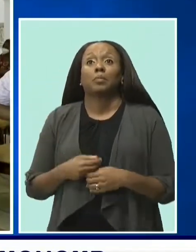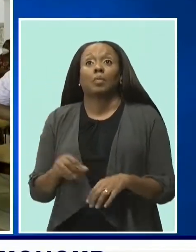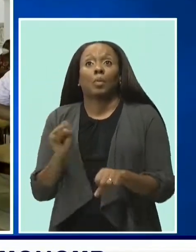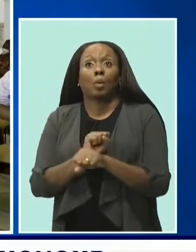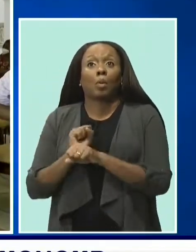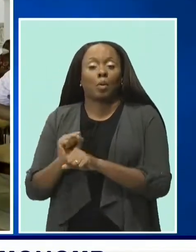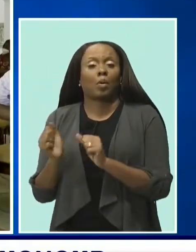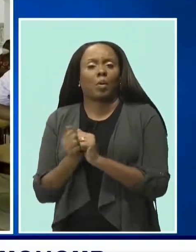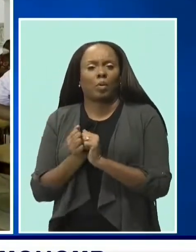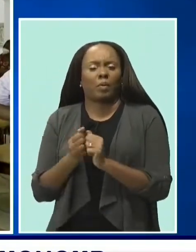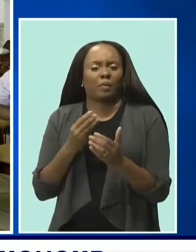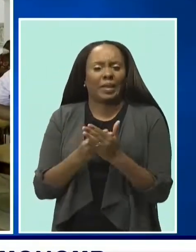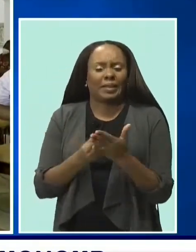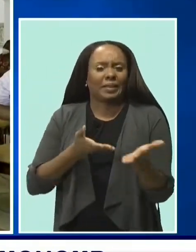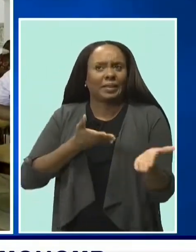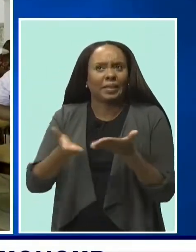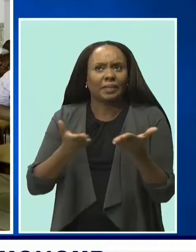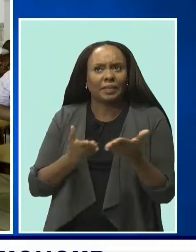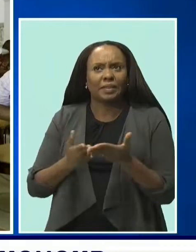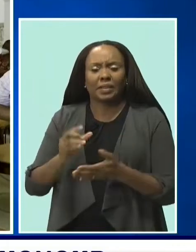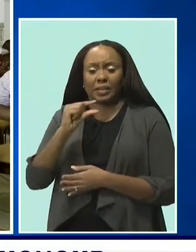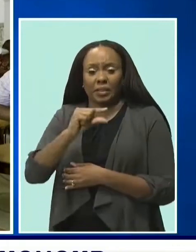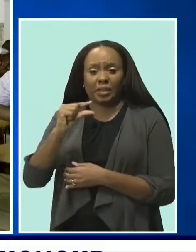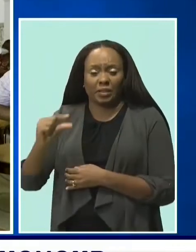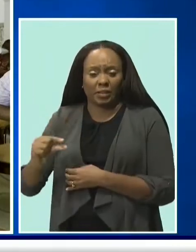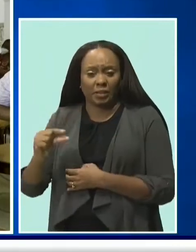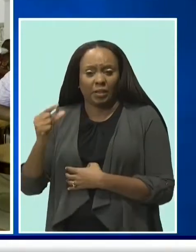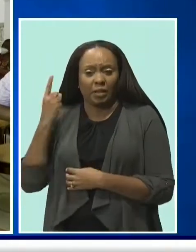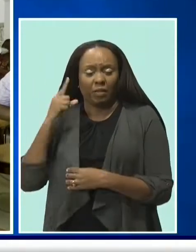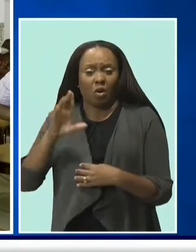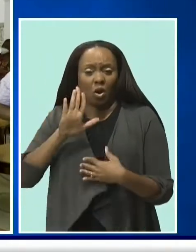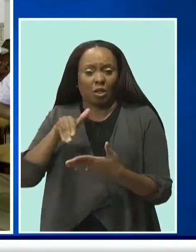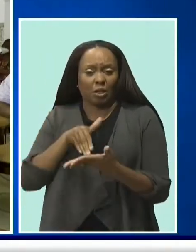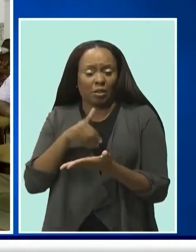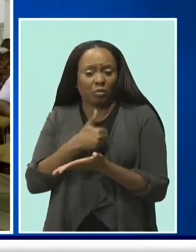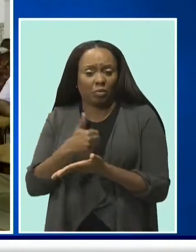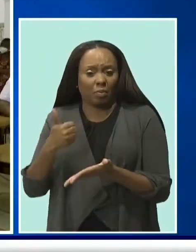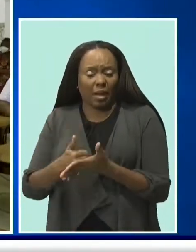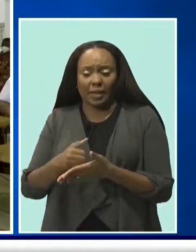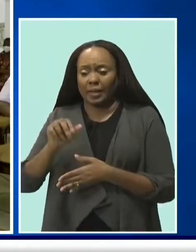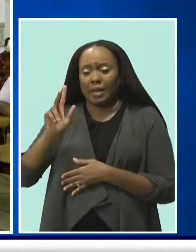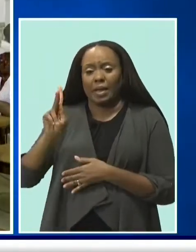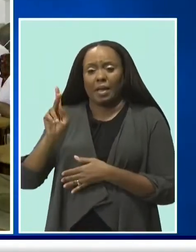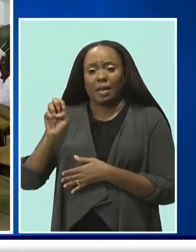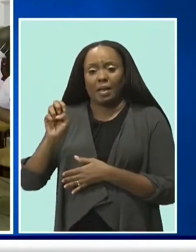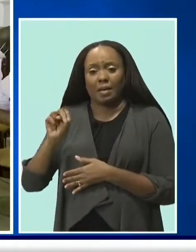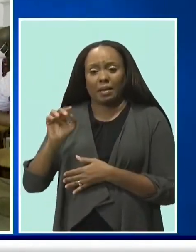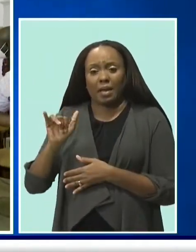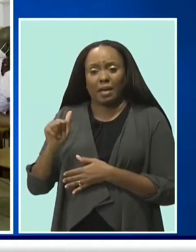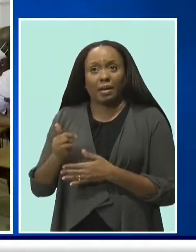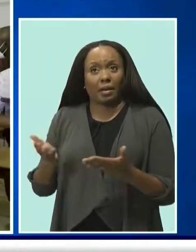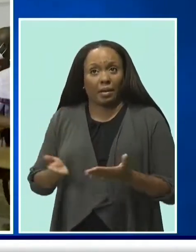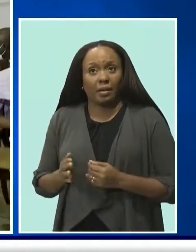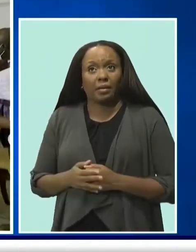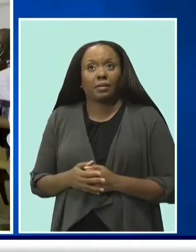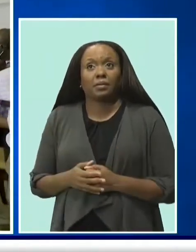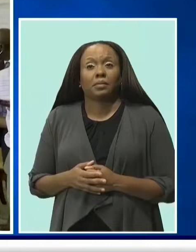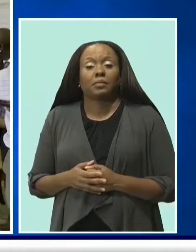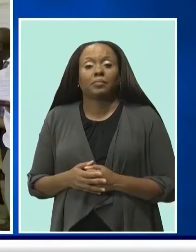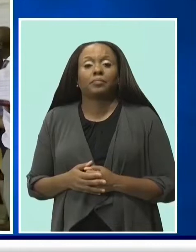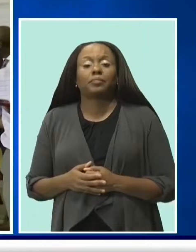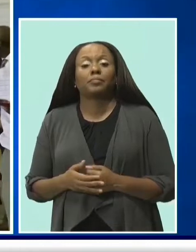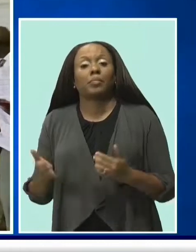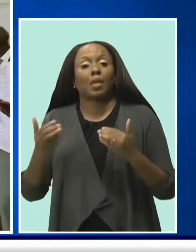the governor of the Central Bank of Kenya is here. We have local companies and credit unions that are already in discussions with the